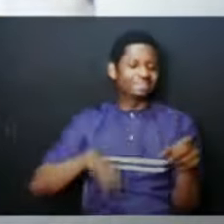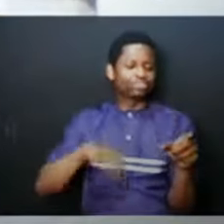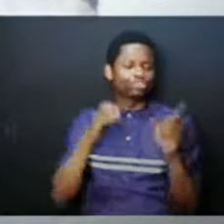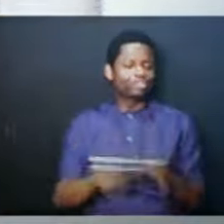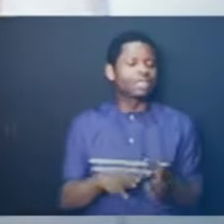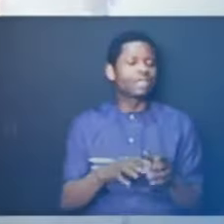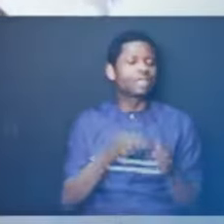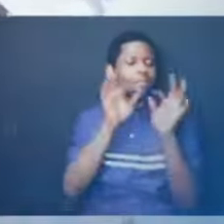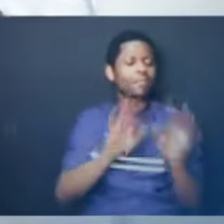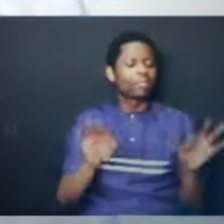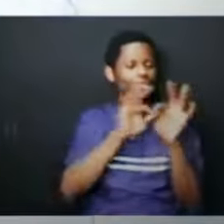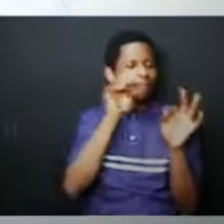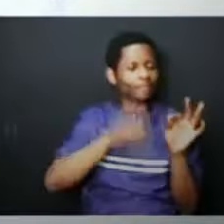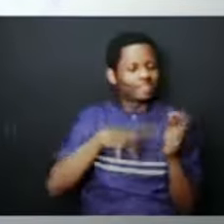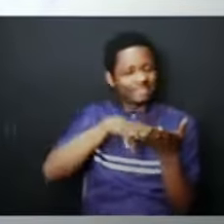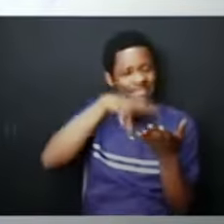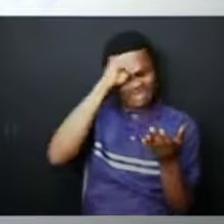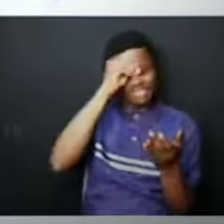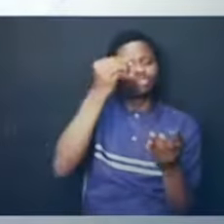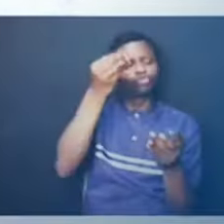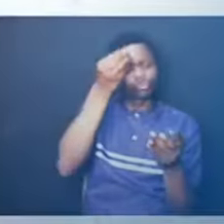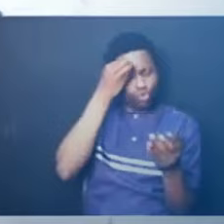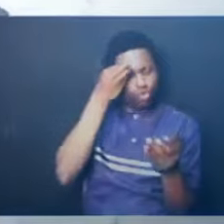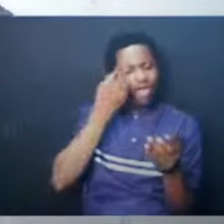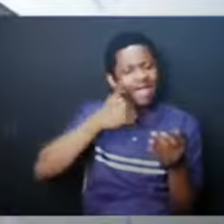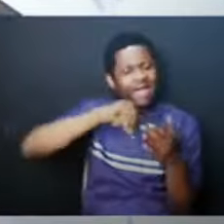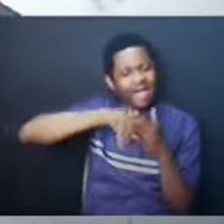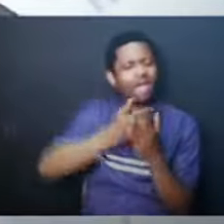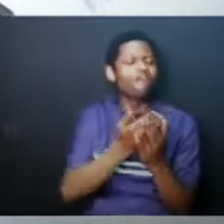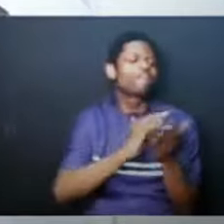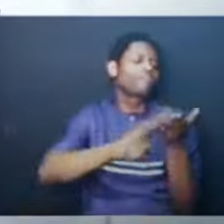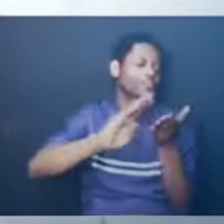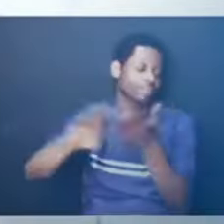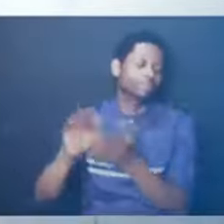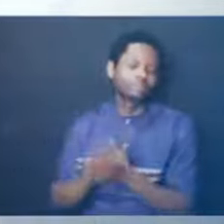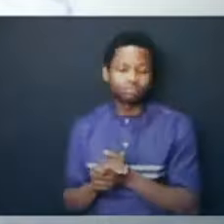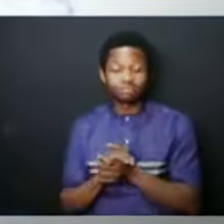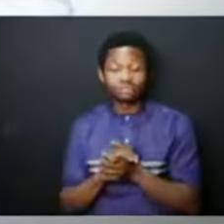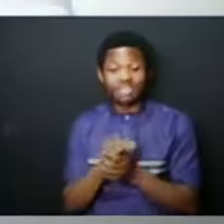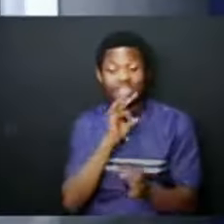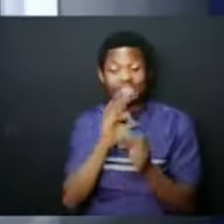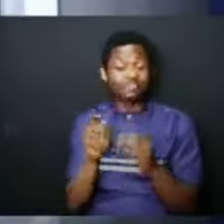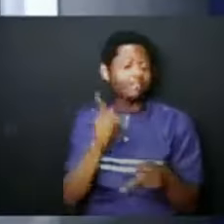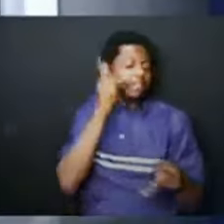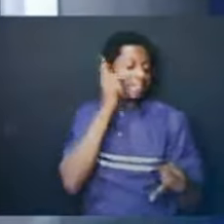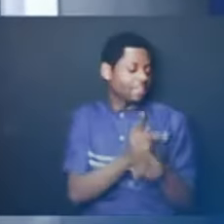Forgive. See, holding on to a grudge keeps you in bondage.